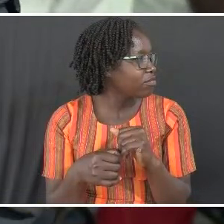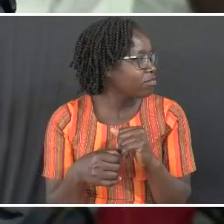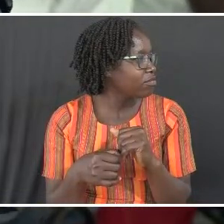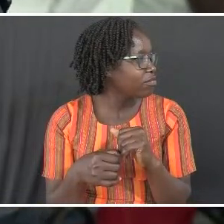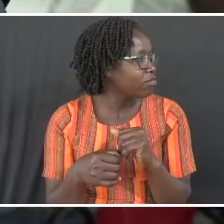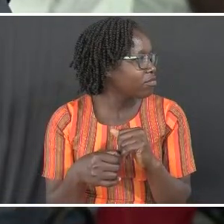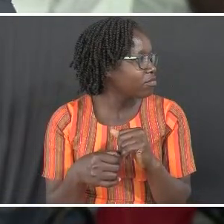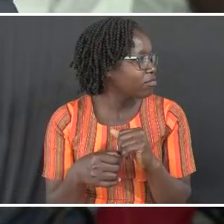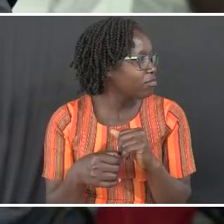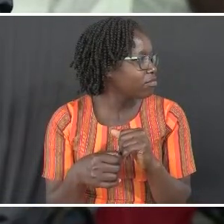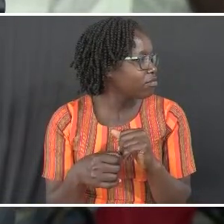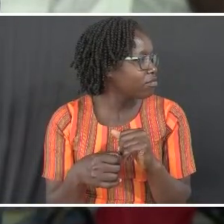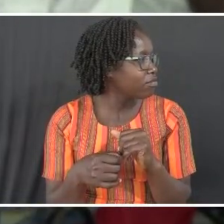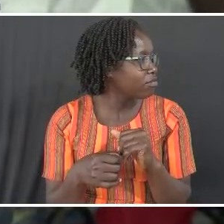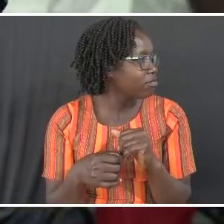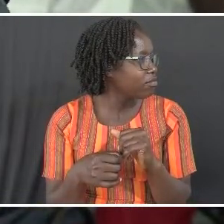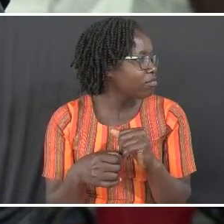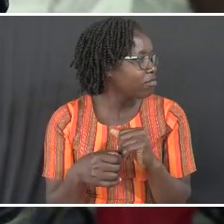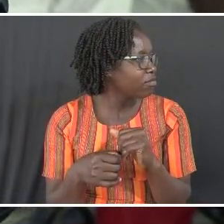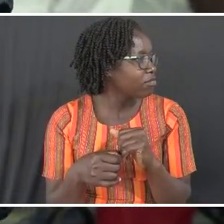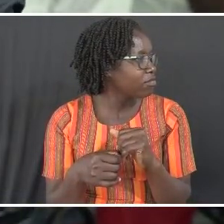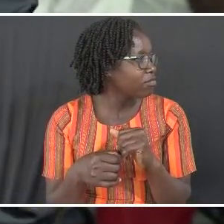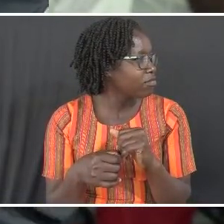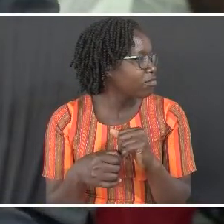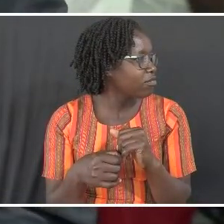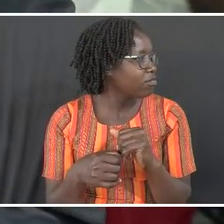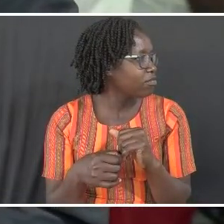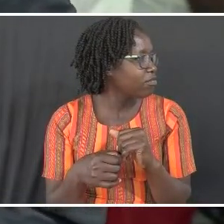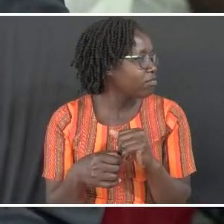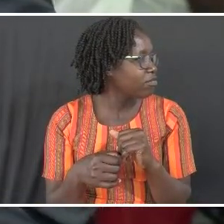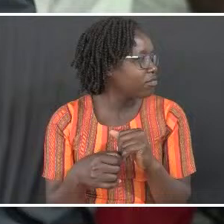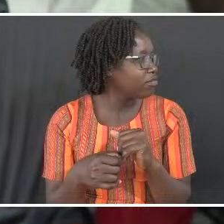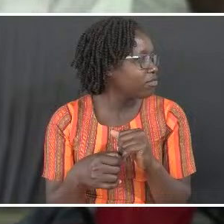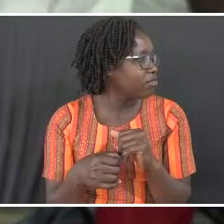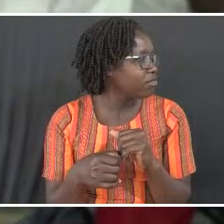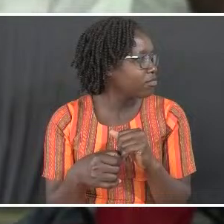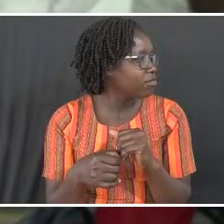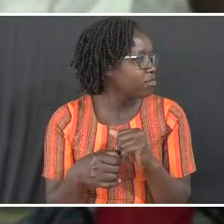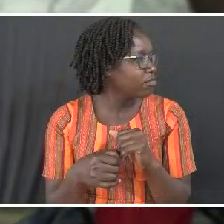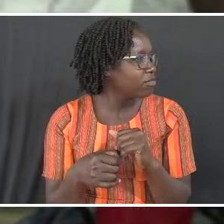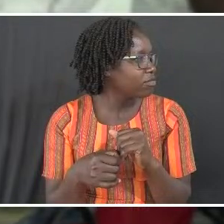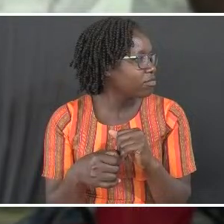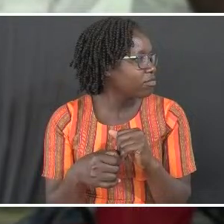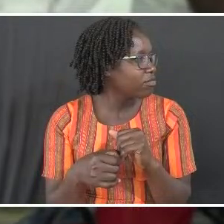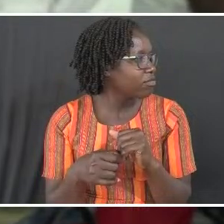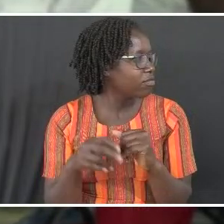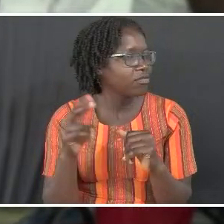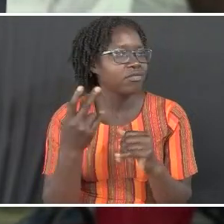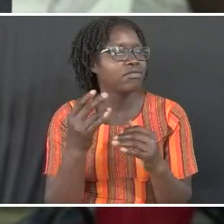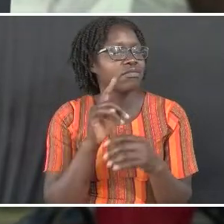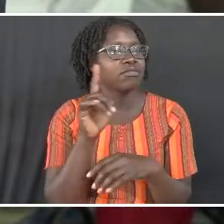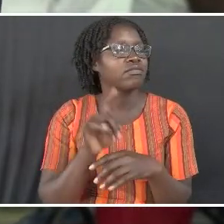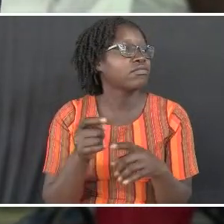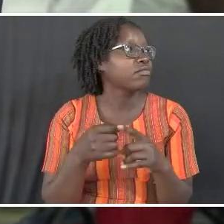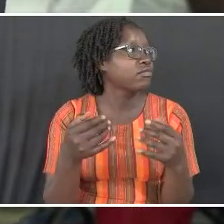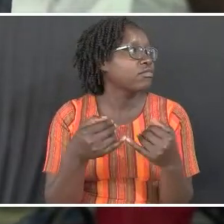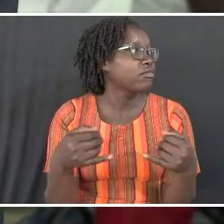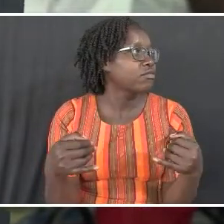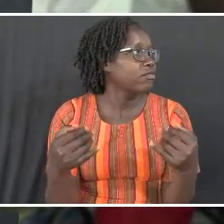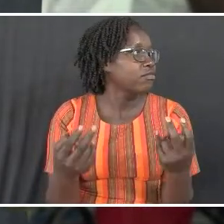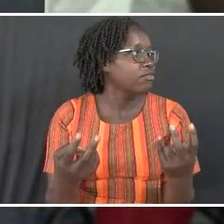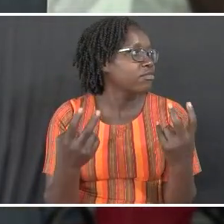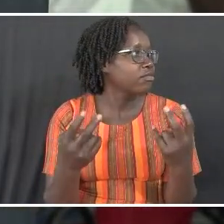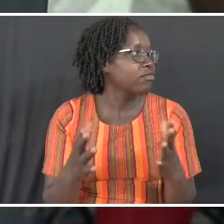implants? Then the second question is, what happens when